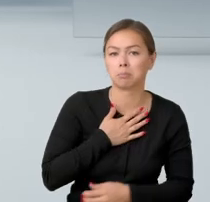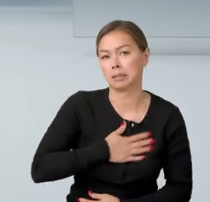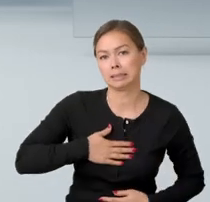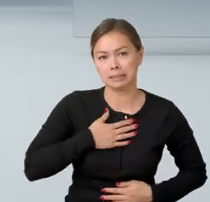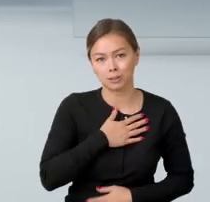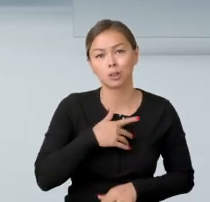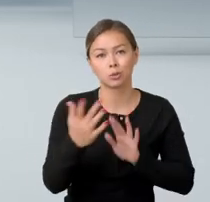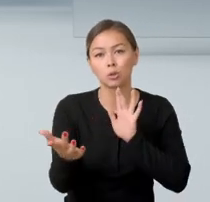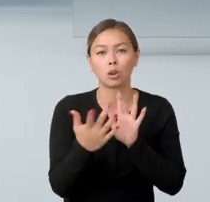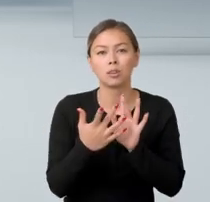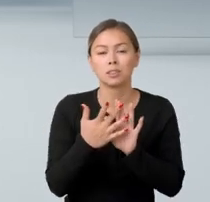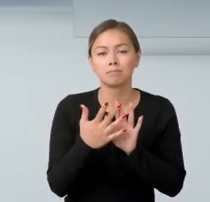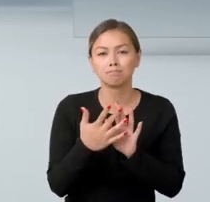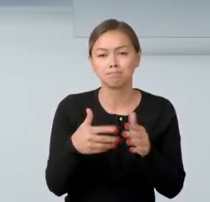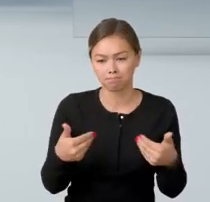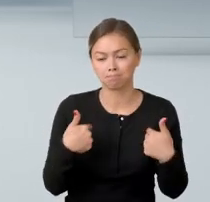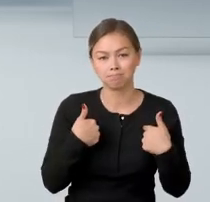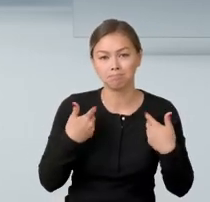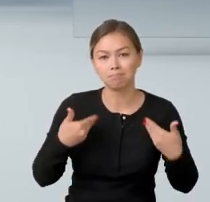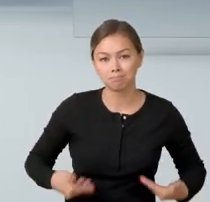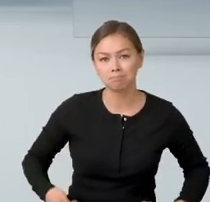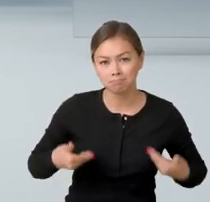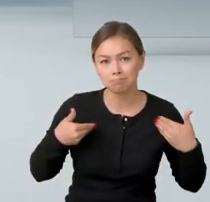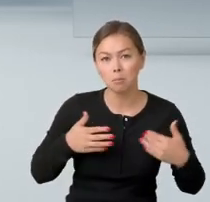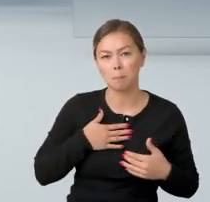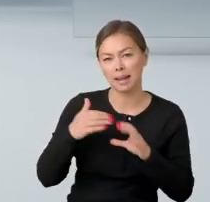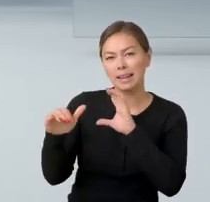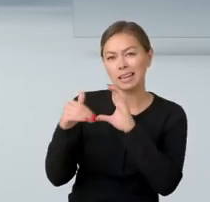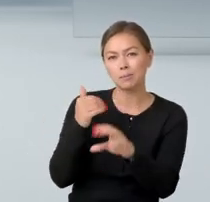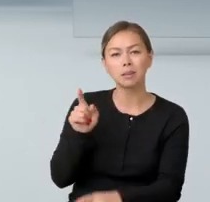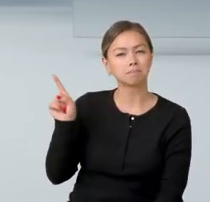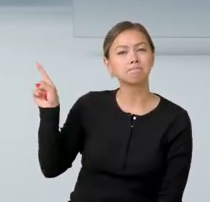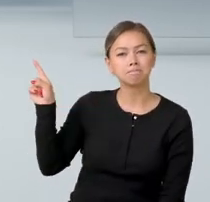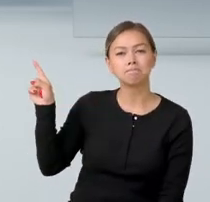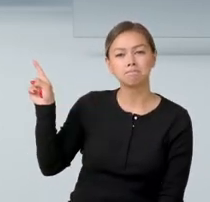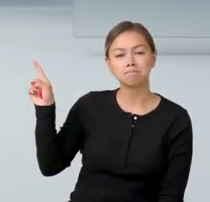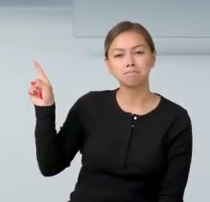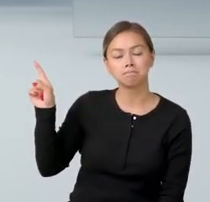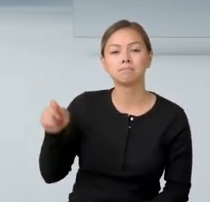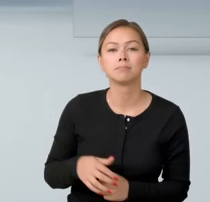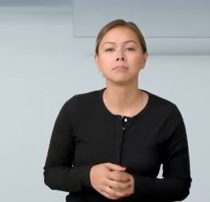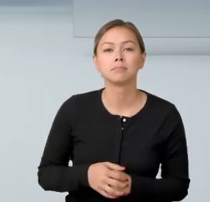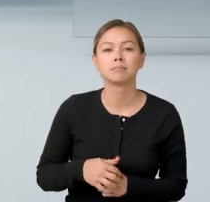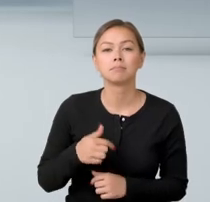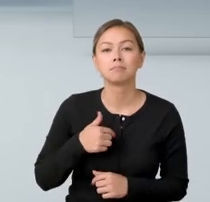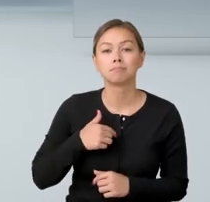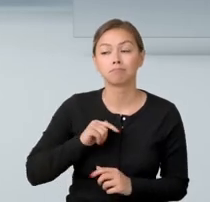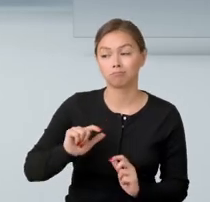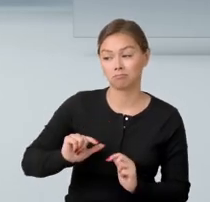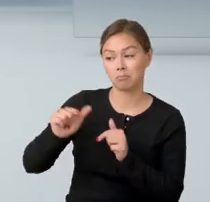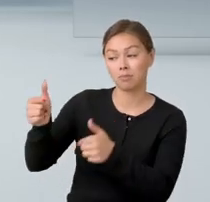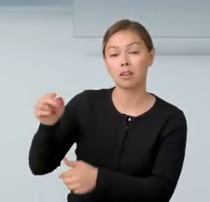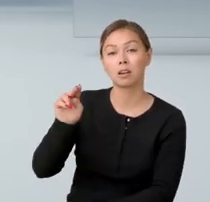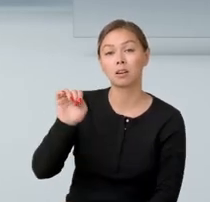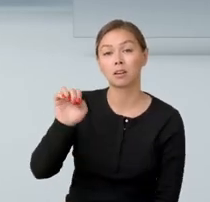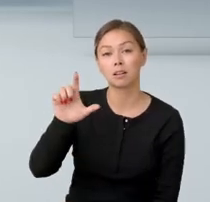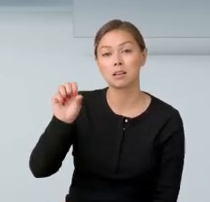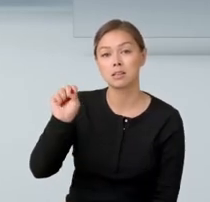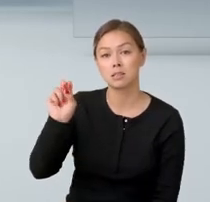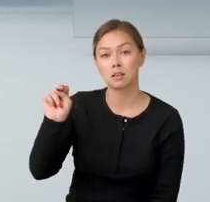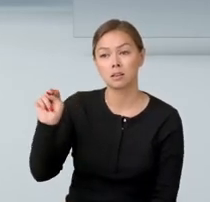kind of questions or comments please please feel free to contact me um in my email in the screen